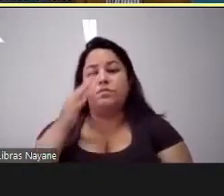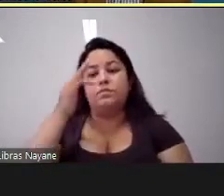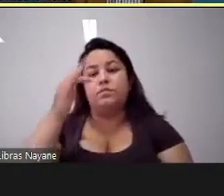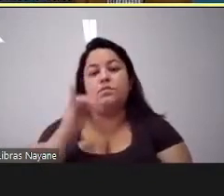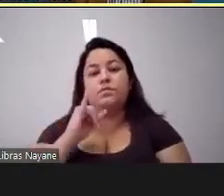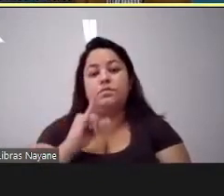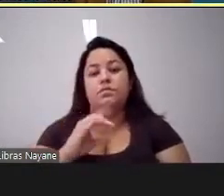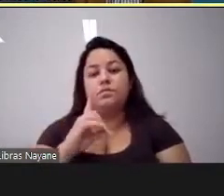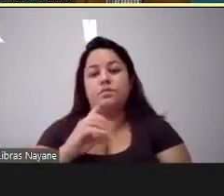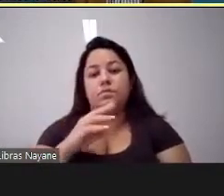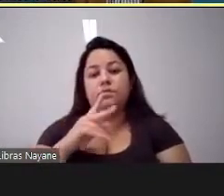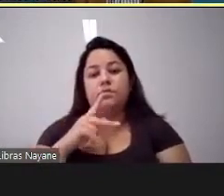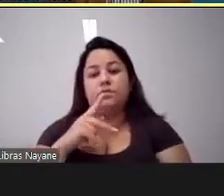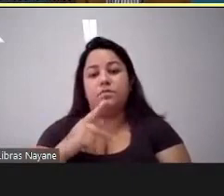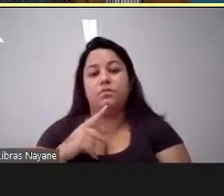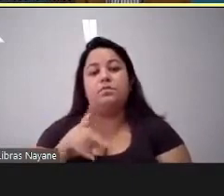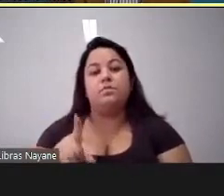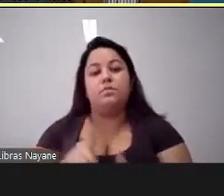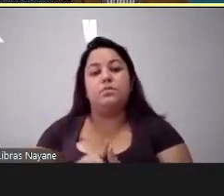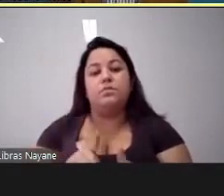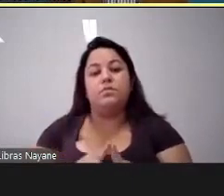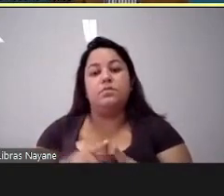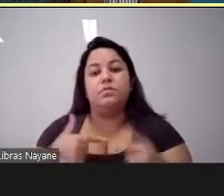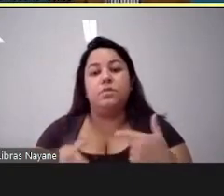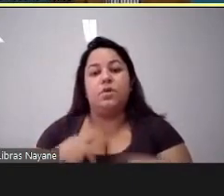the governance of the future.